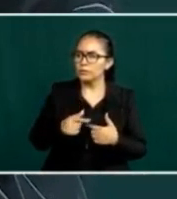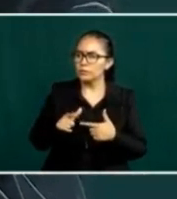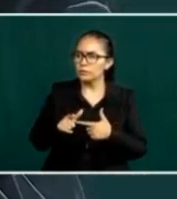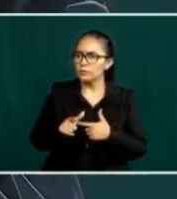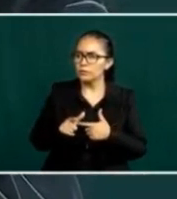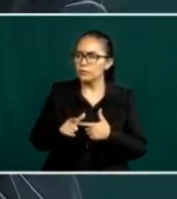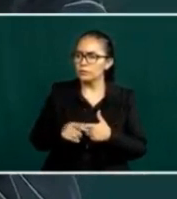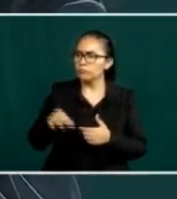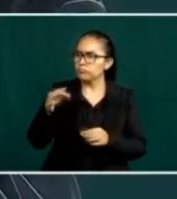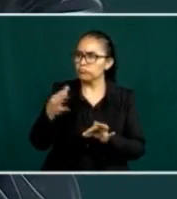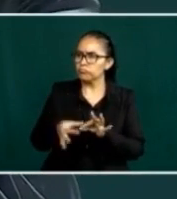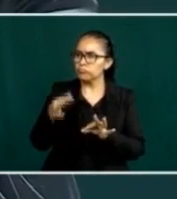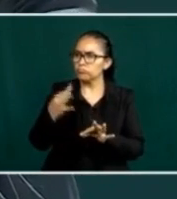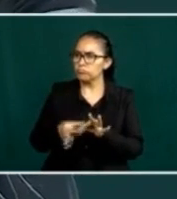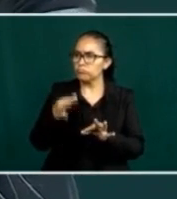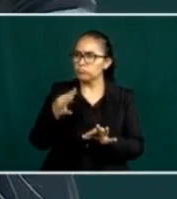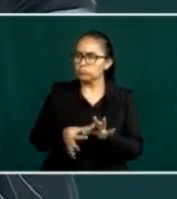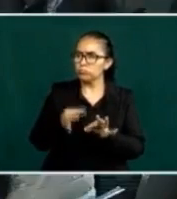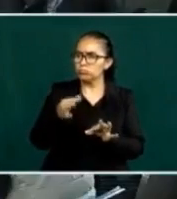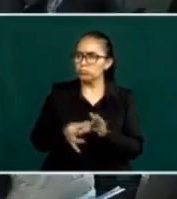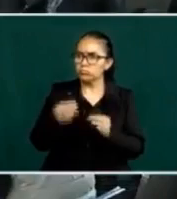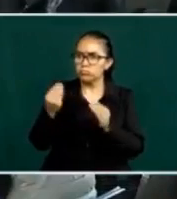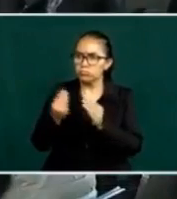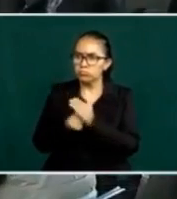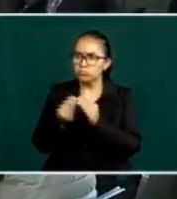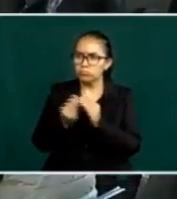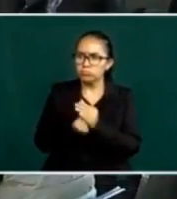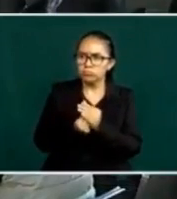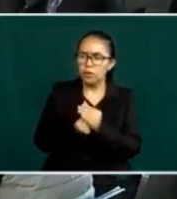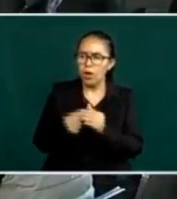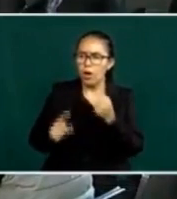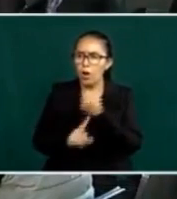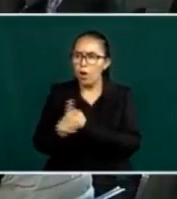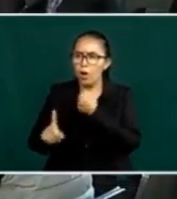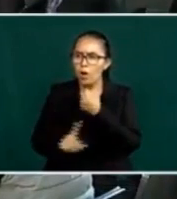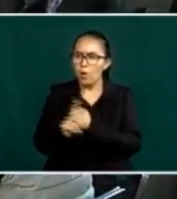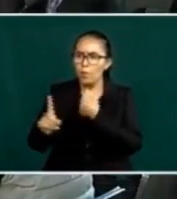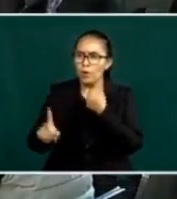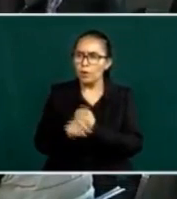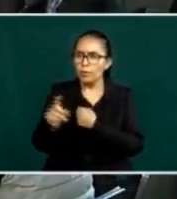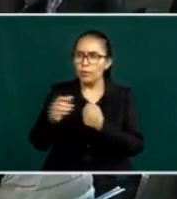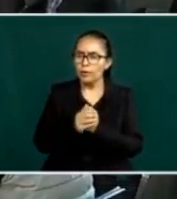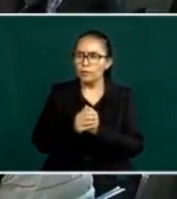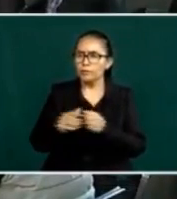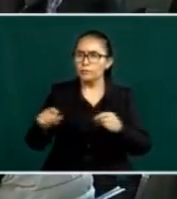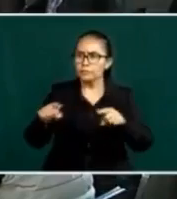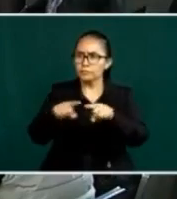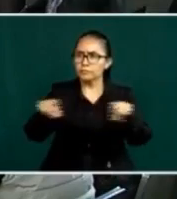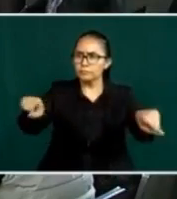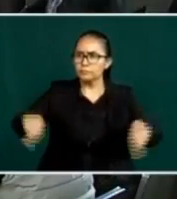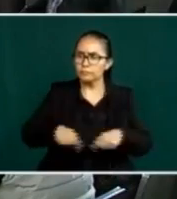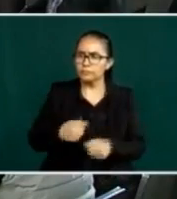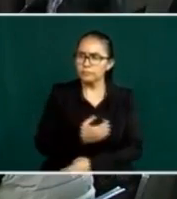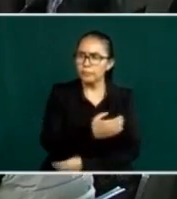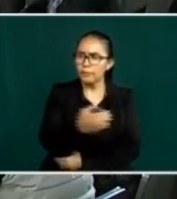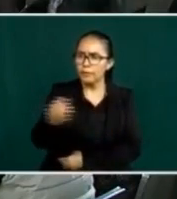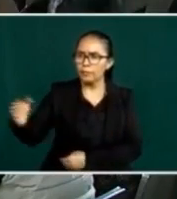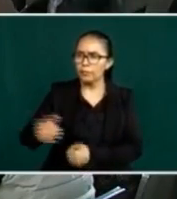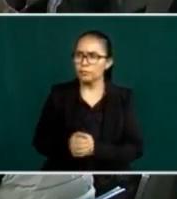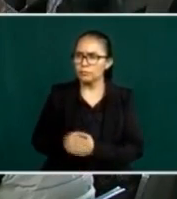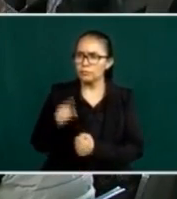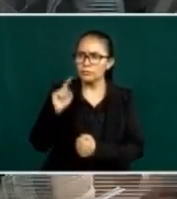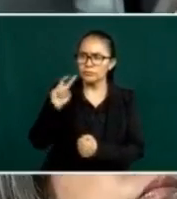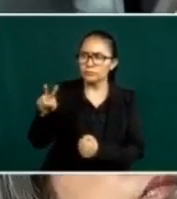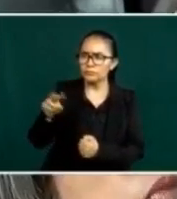And I've been following this matter with a conflict that has to do with some lands that they